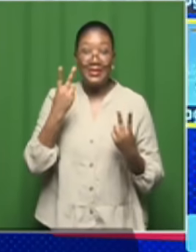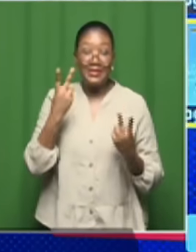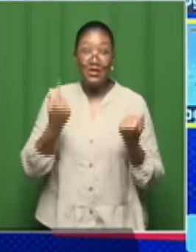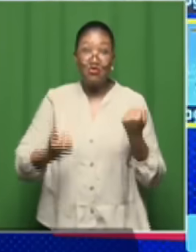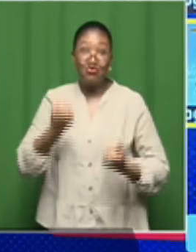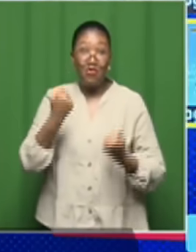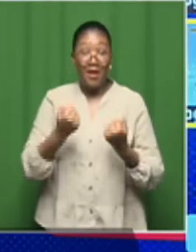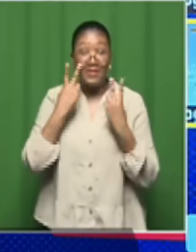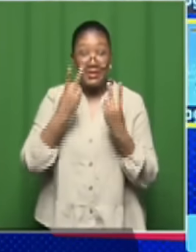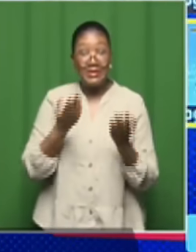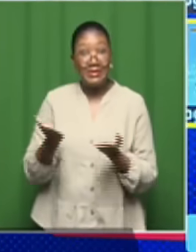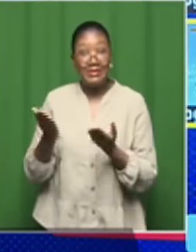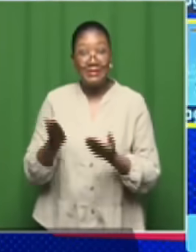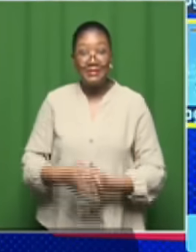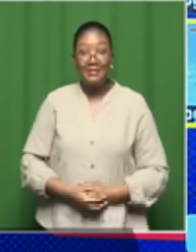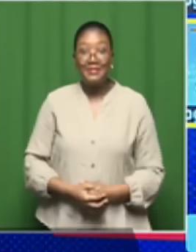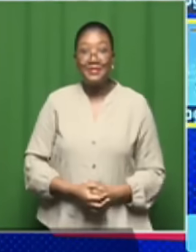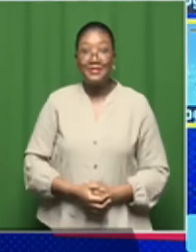Have a look.